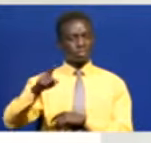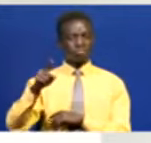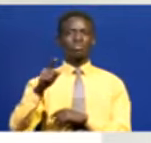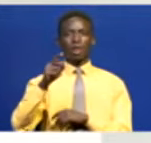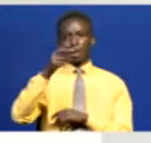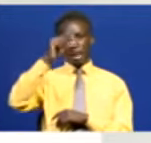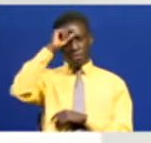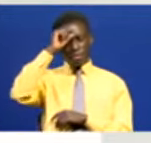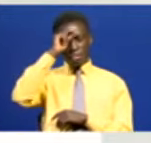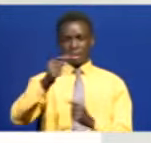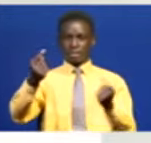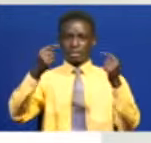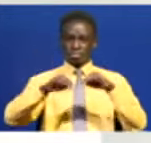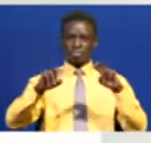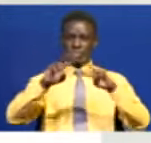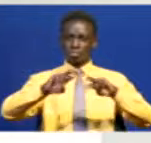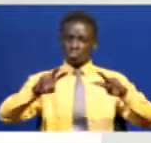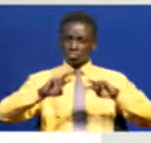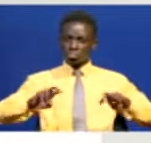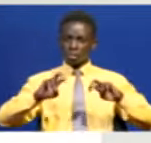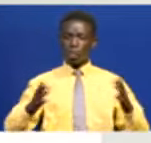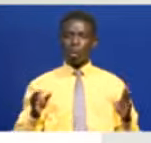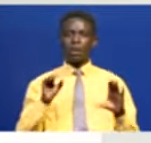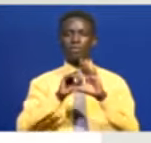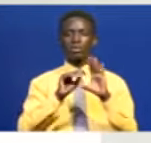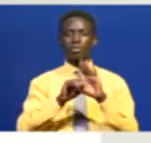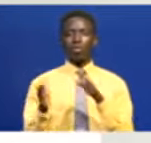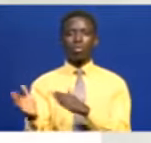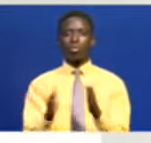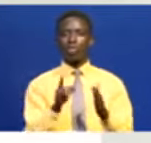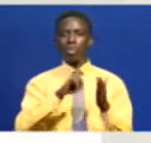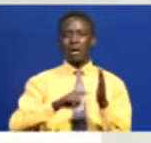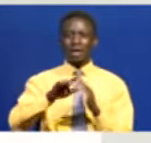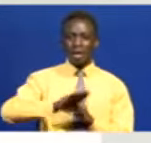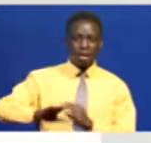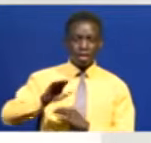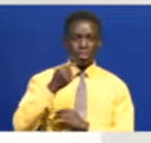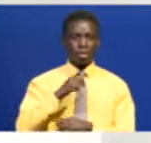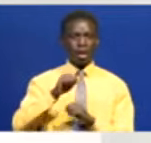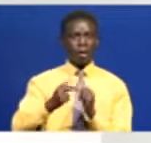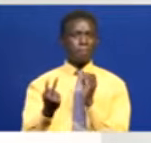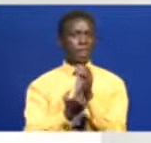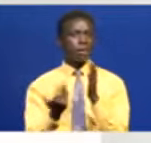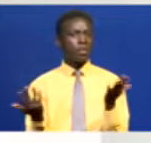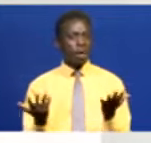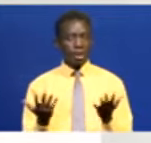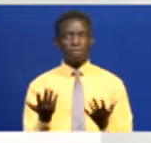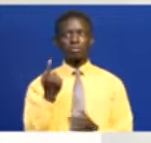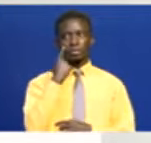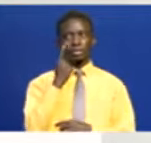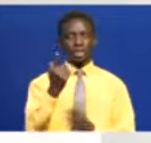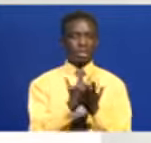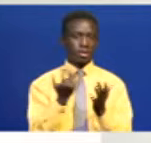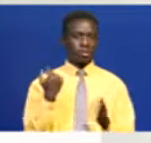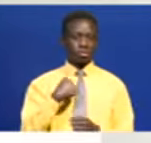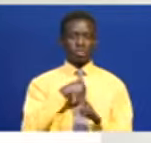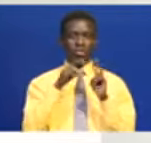opportunities for the county assemblies. Yes. What areas are we looking at? What areas can we partner? Mm-hmm. You know, mm-hmm. these are the things we are looking at for